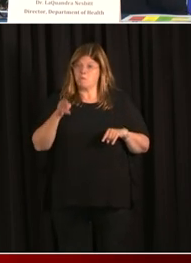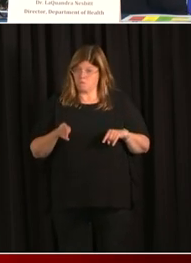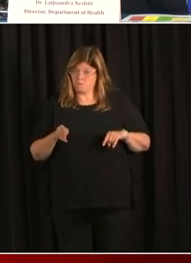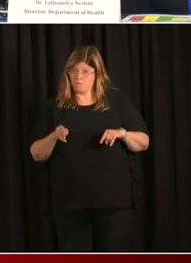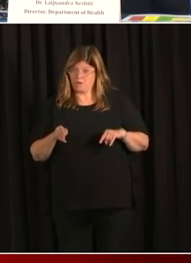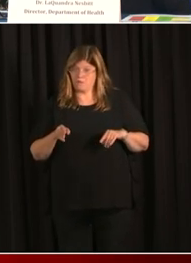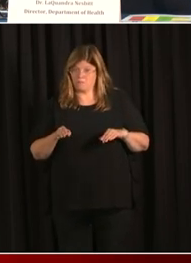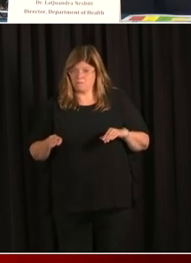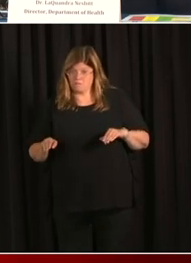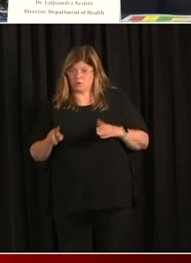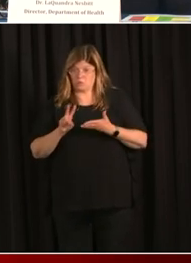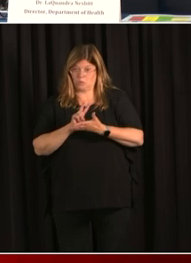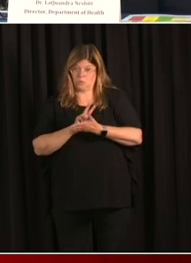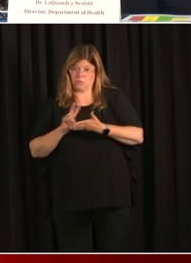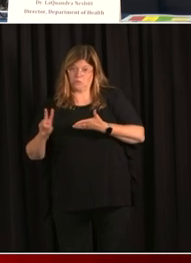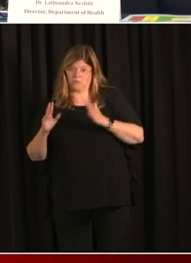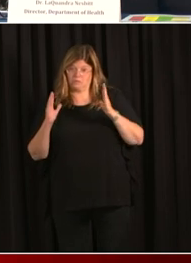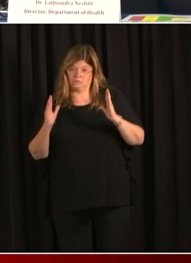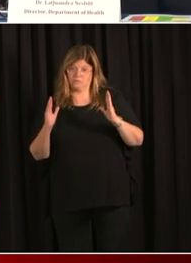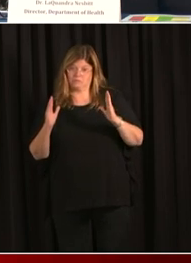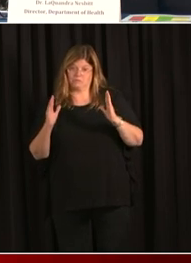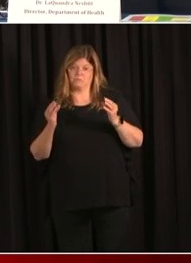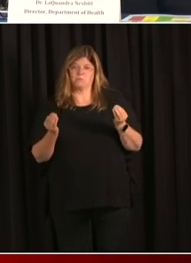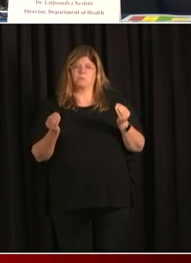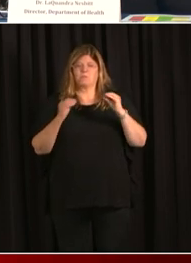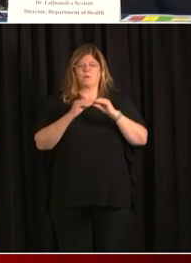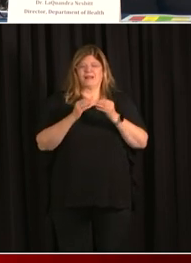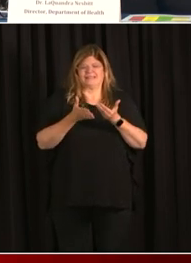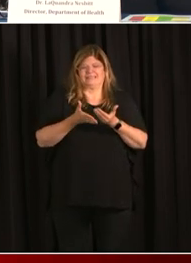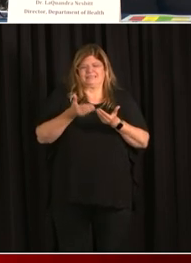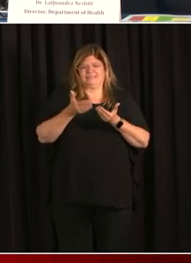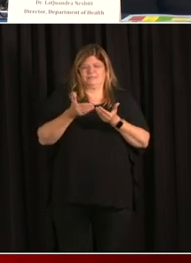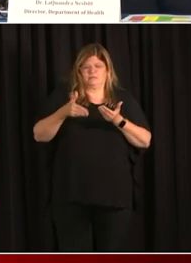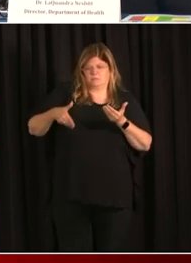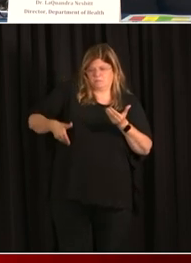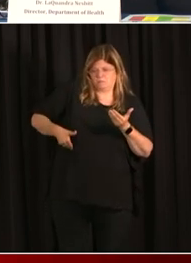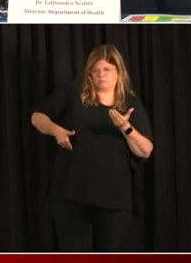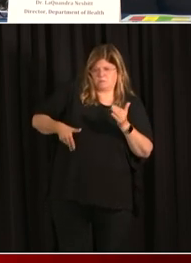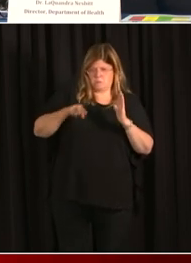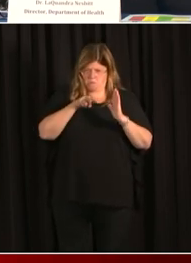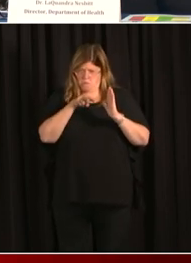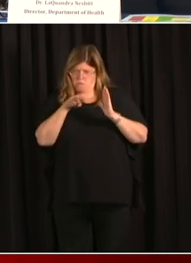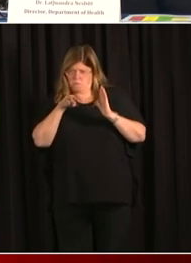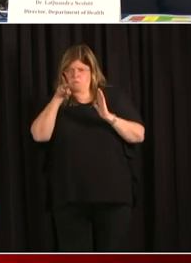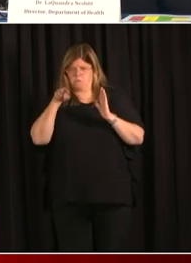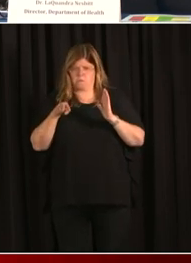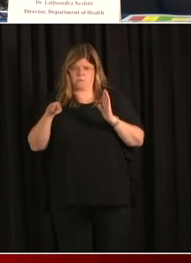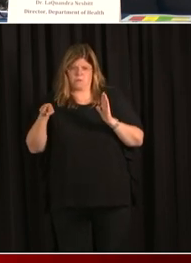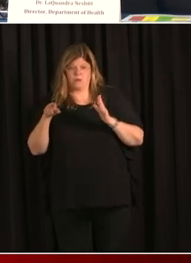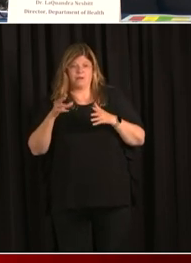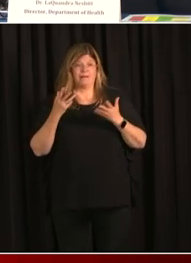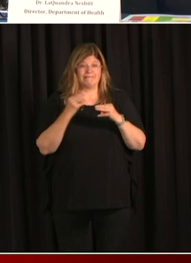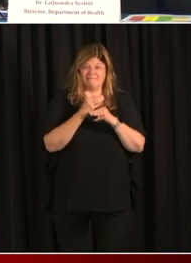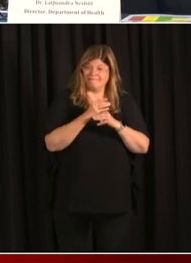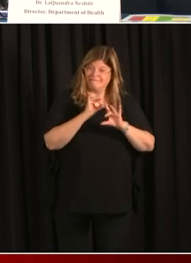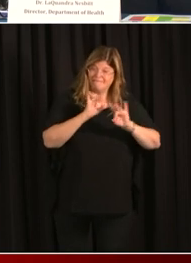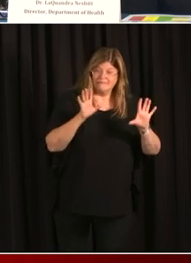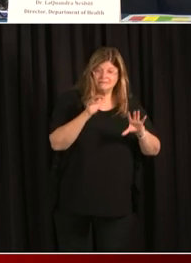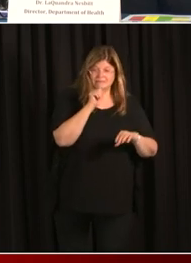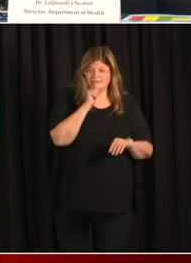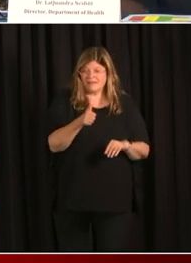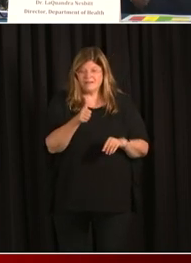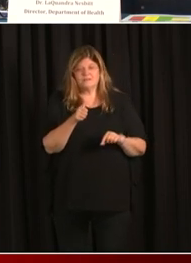for 2 weeks, it's a lot more intuitive. Whether you're a math person, not a math person, you just have to be able to follow visual